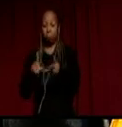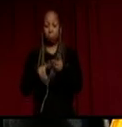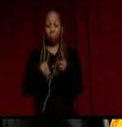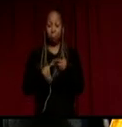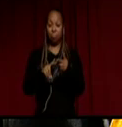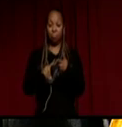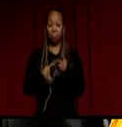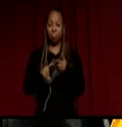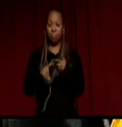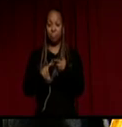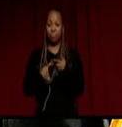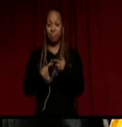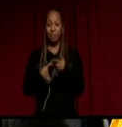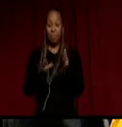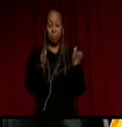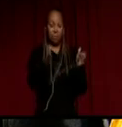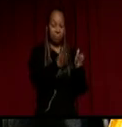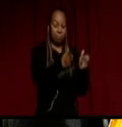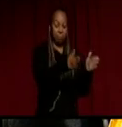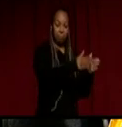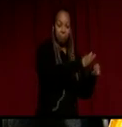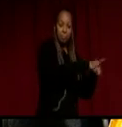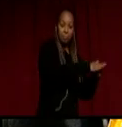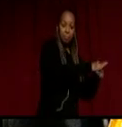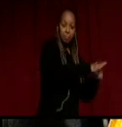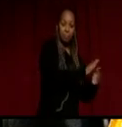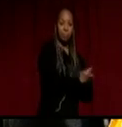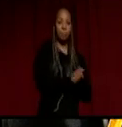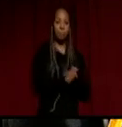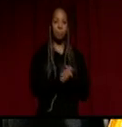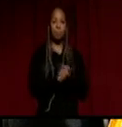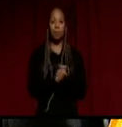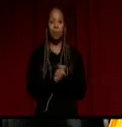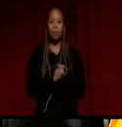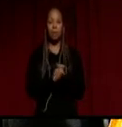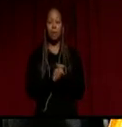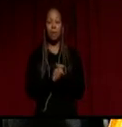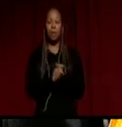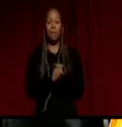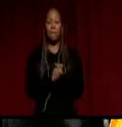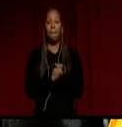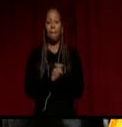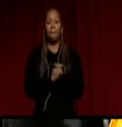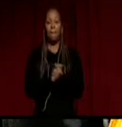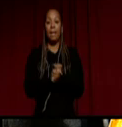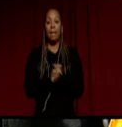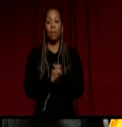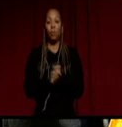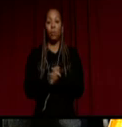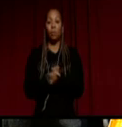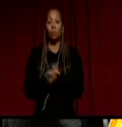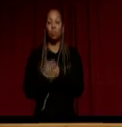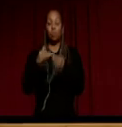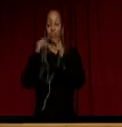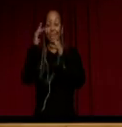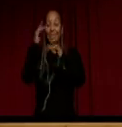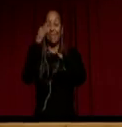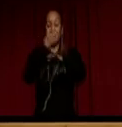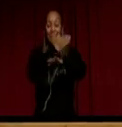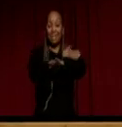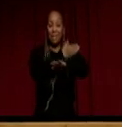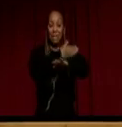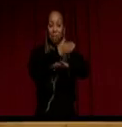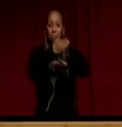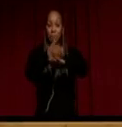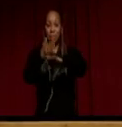to a highly densely packed area. So in order to forestall that and to decrease the amount